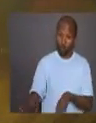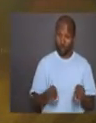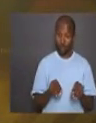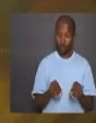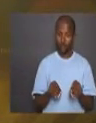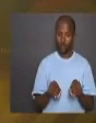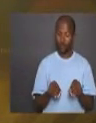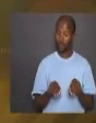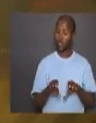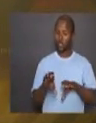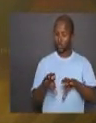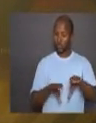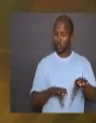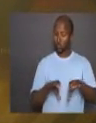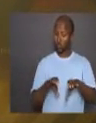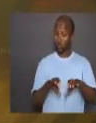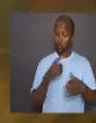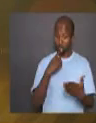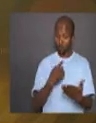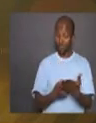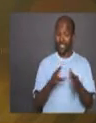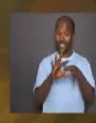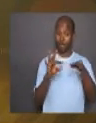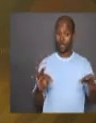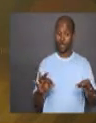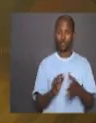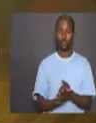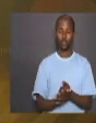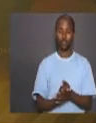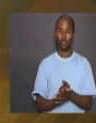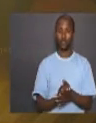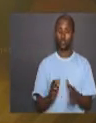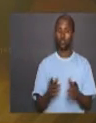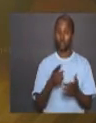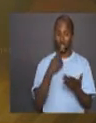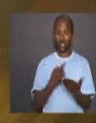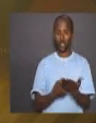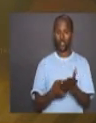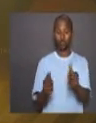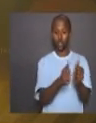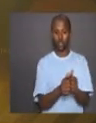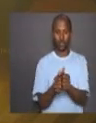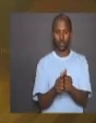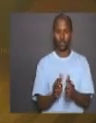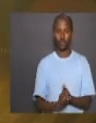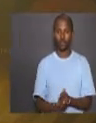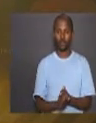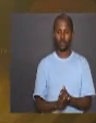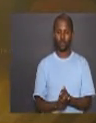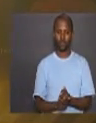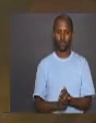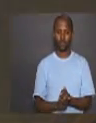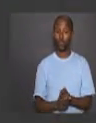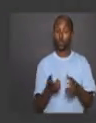Hello again, students. Did you manage to prove this statement? Let us check your results together.